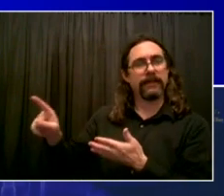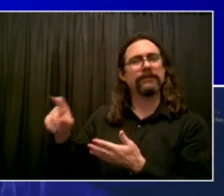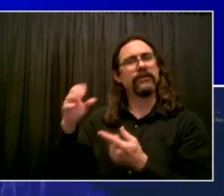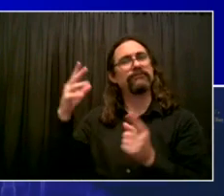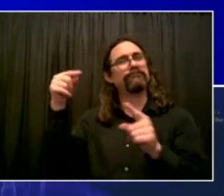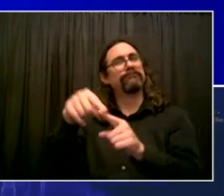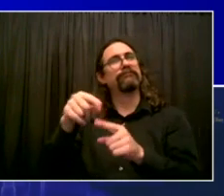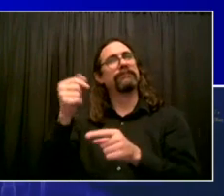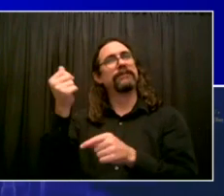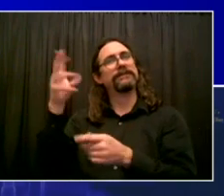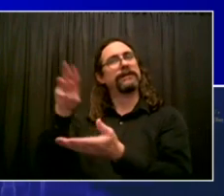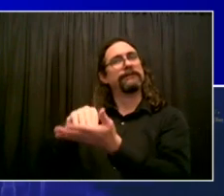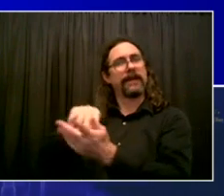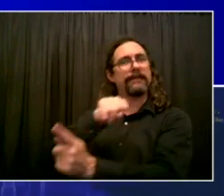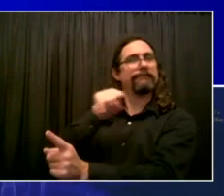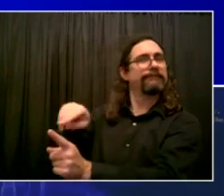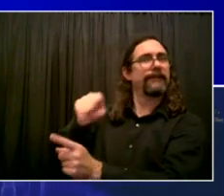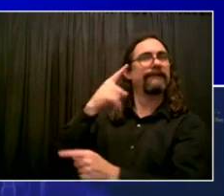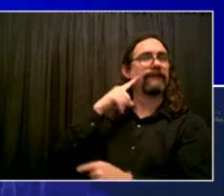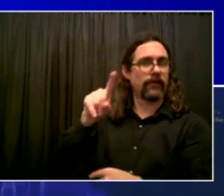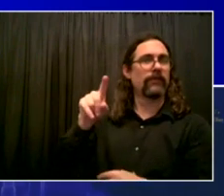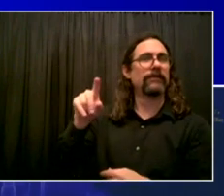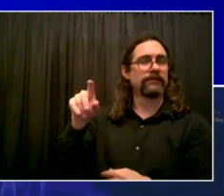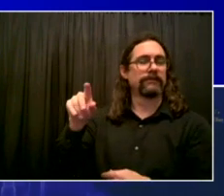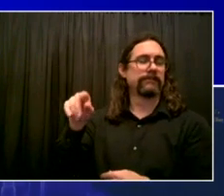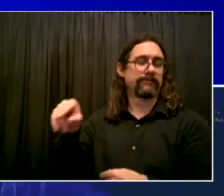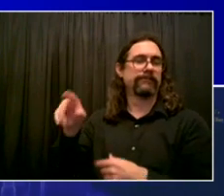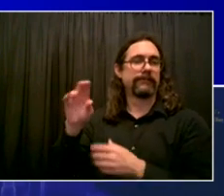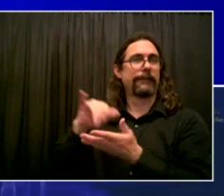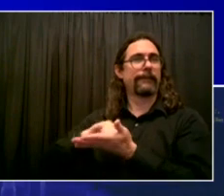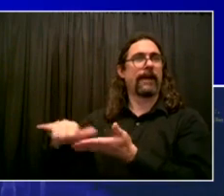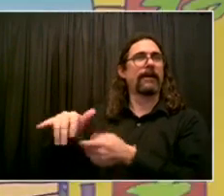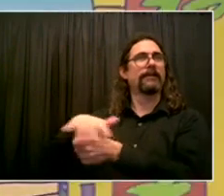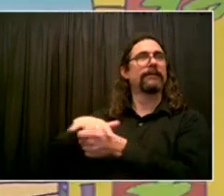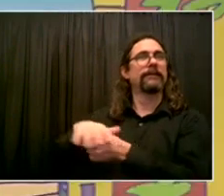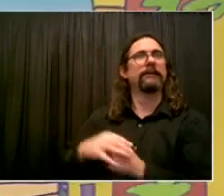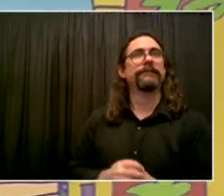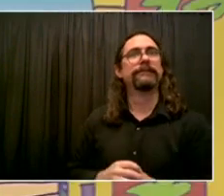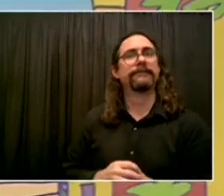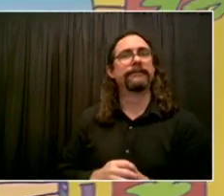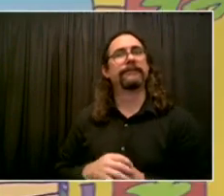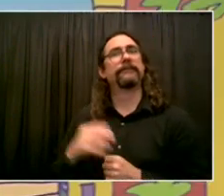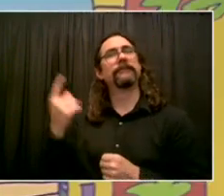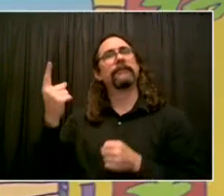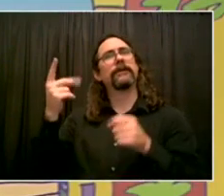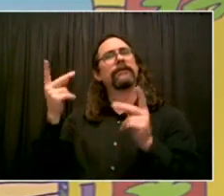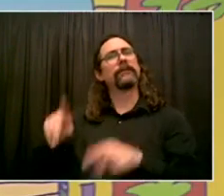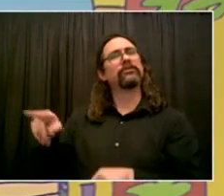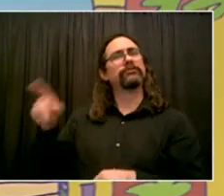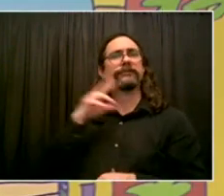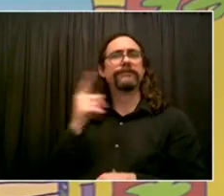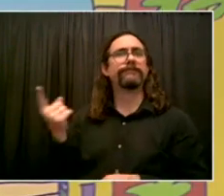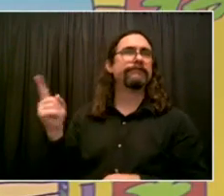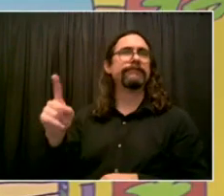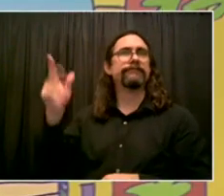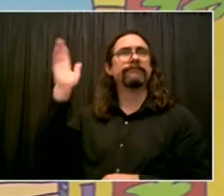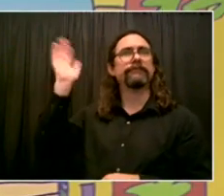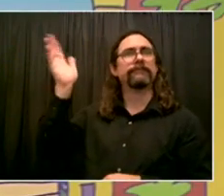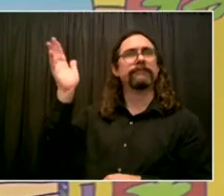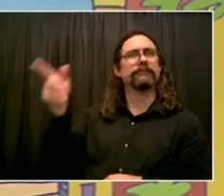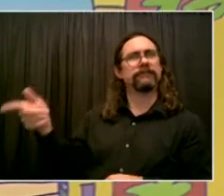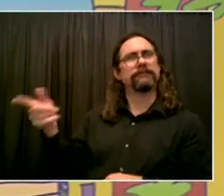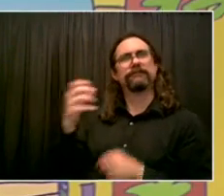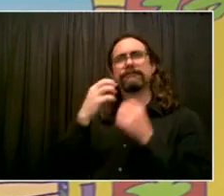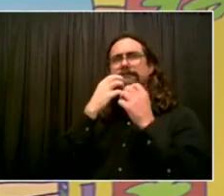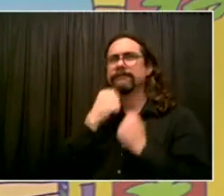what residents of public housing live with and what they need and deserve. She has been a champion for public housing residents.